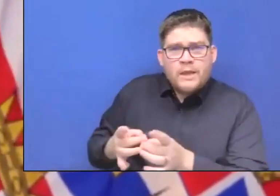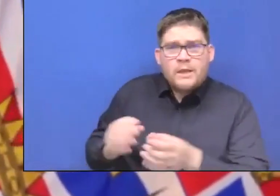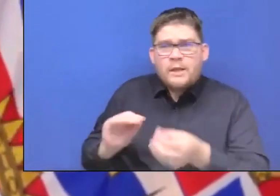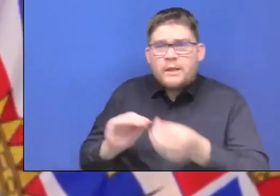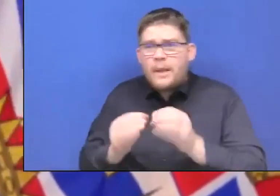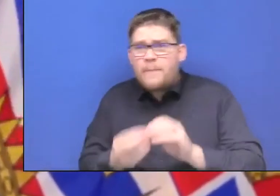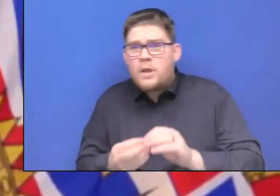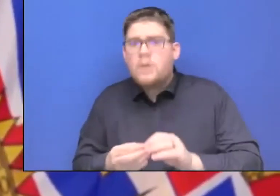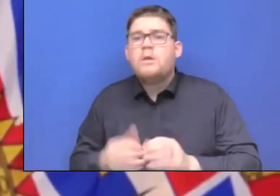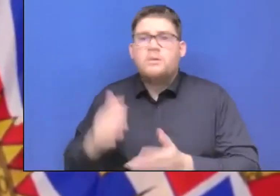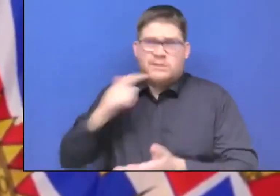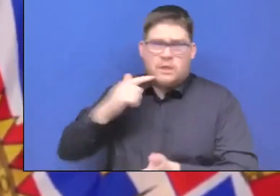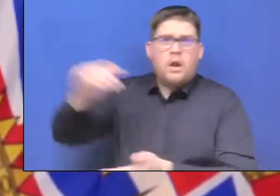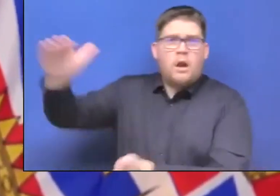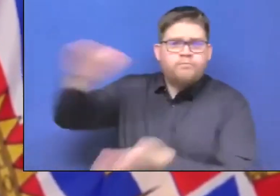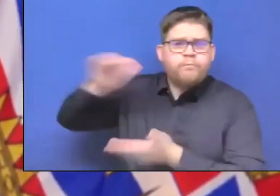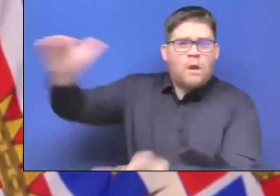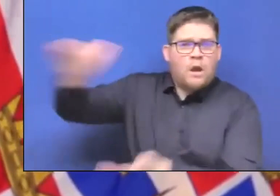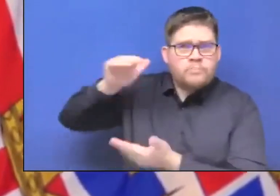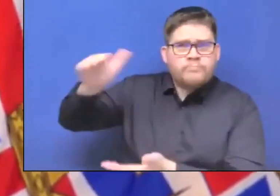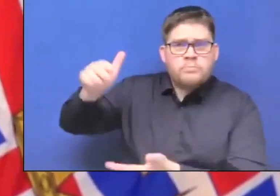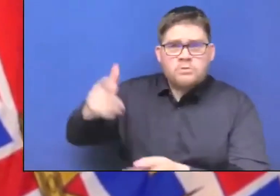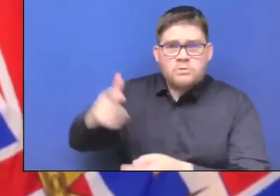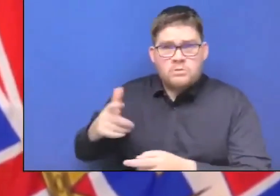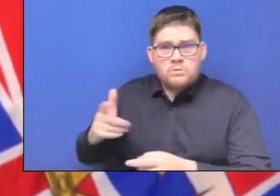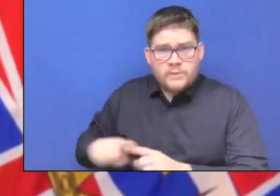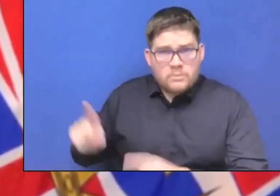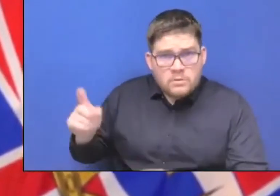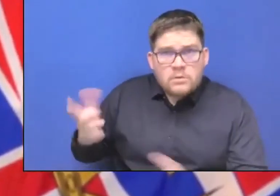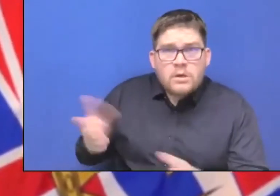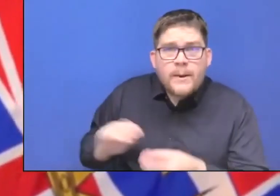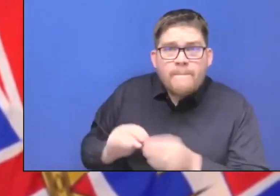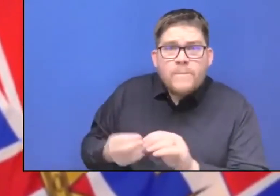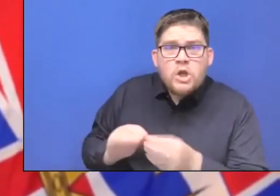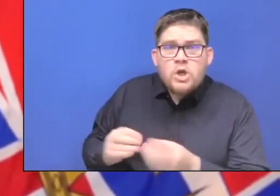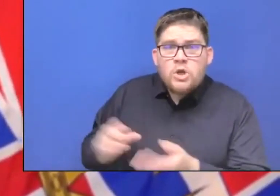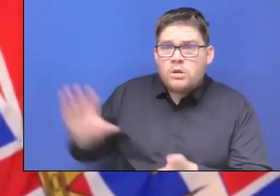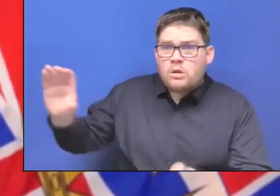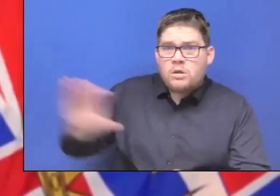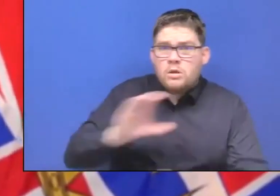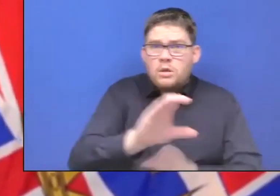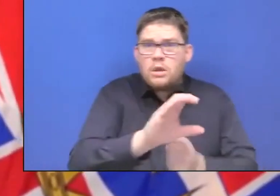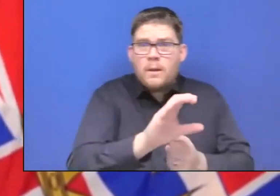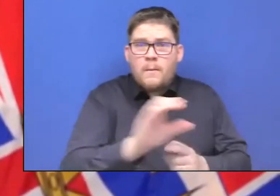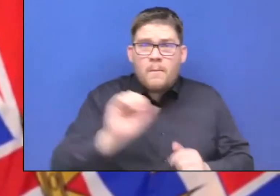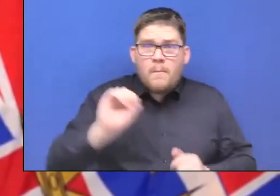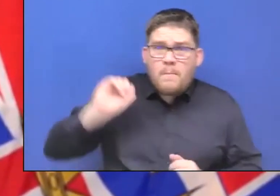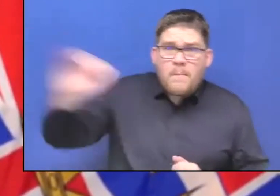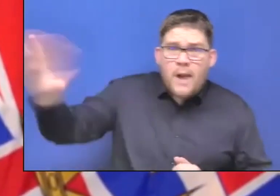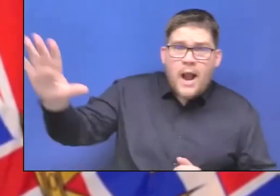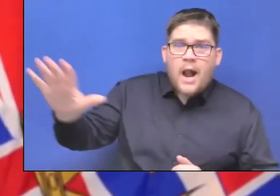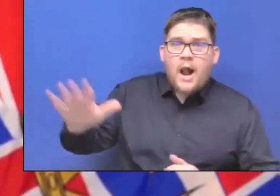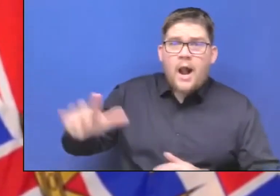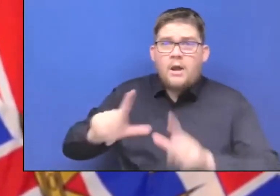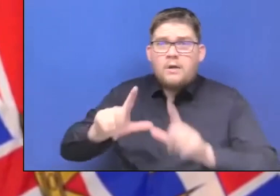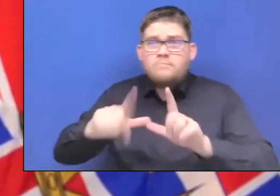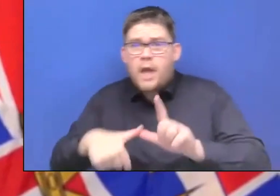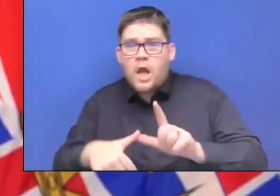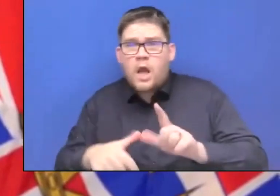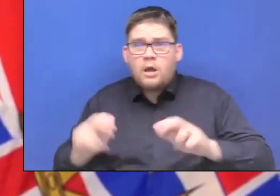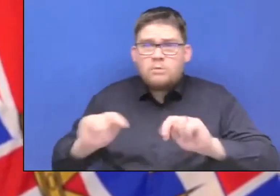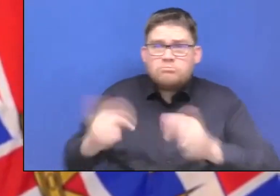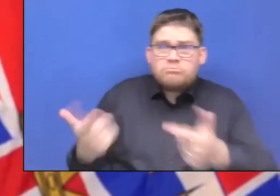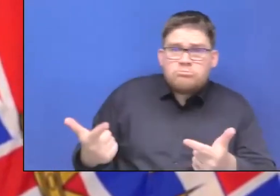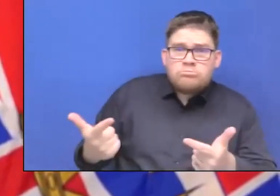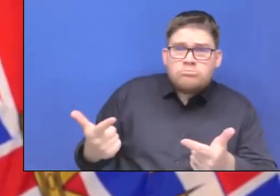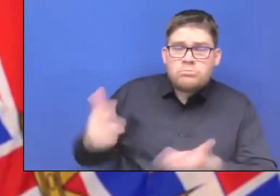have a robust supply of vaccine, but are we actually giving more back because some of it's expiring, or just what does the supply look like